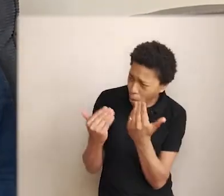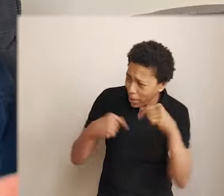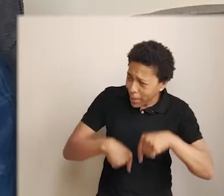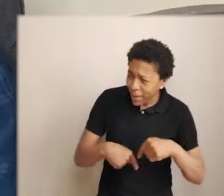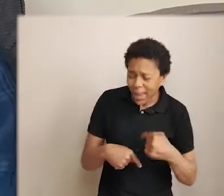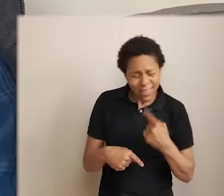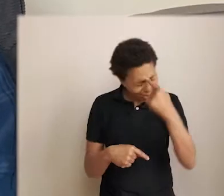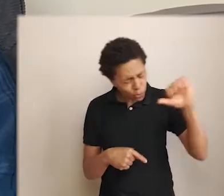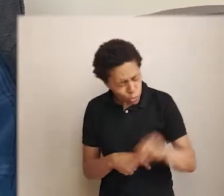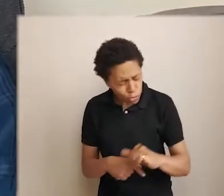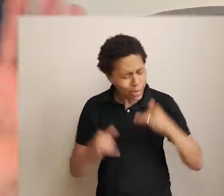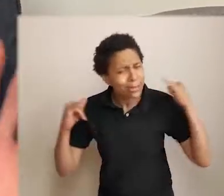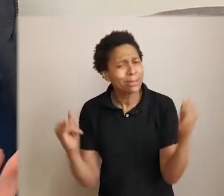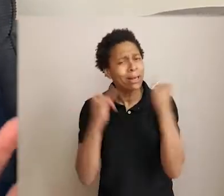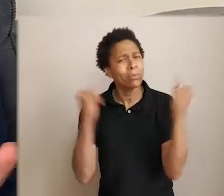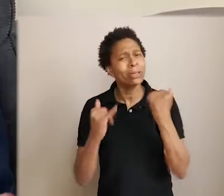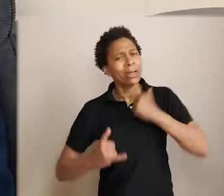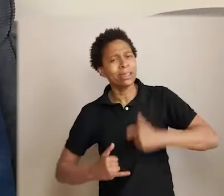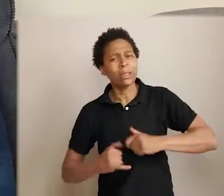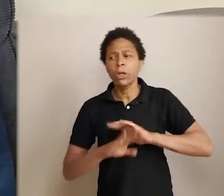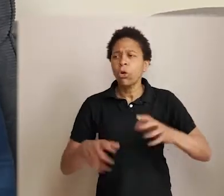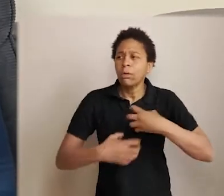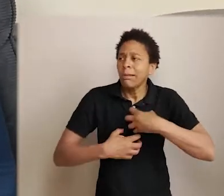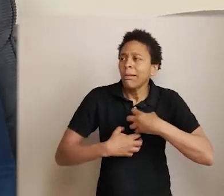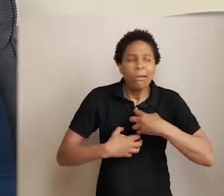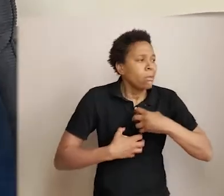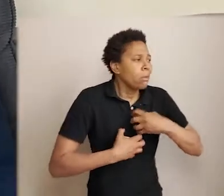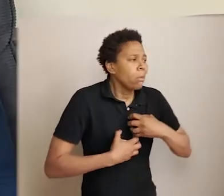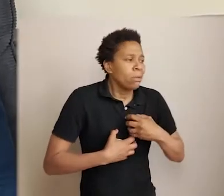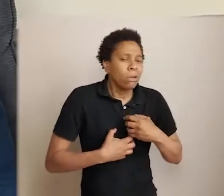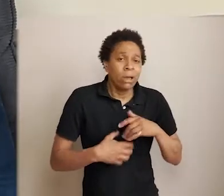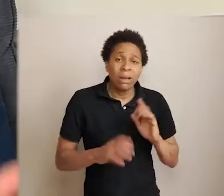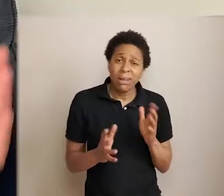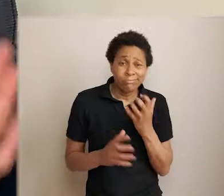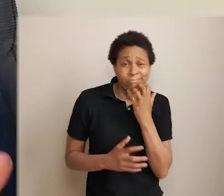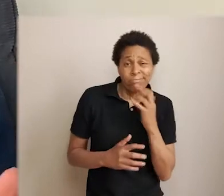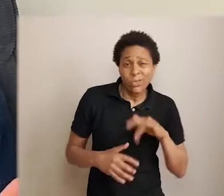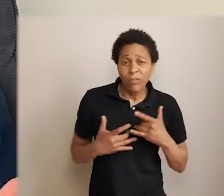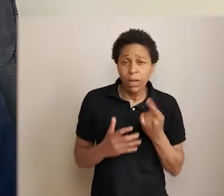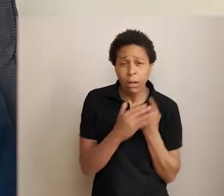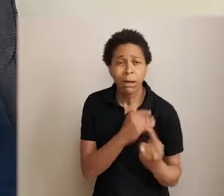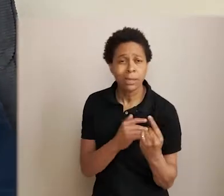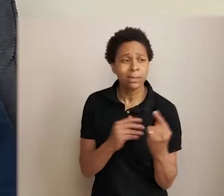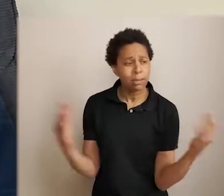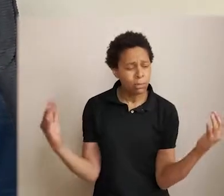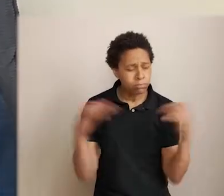all celebrate our identity, not be afraid or isolated, come together, find a home.